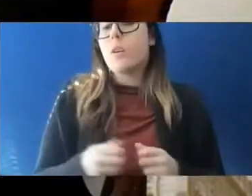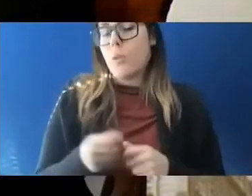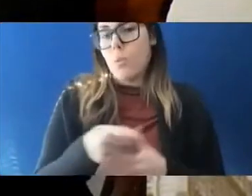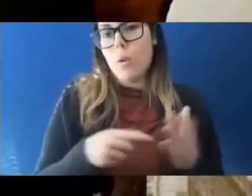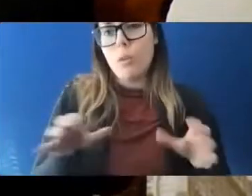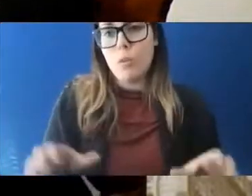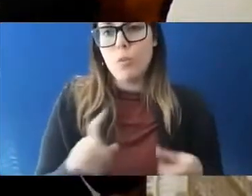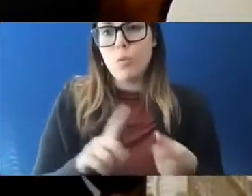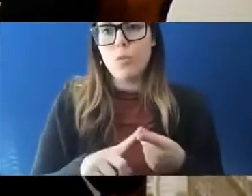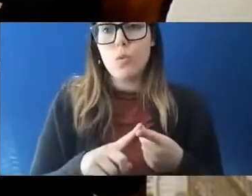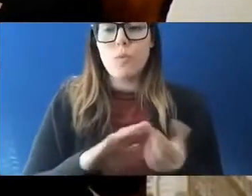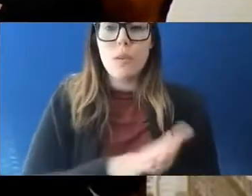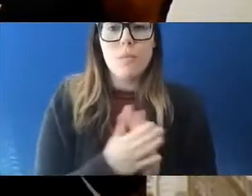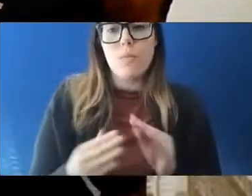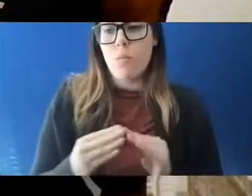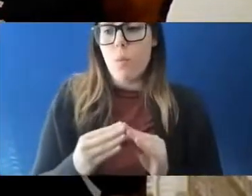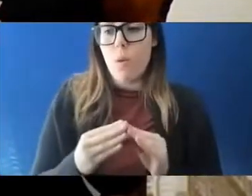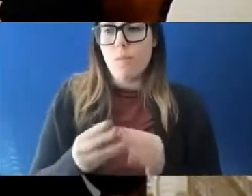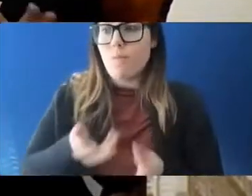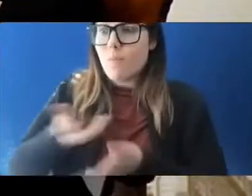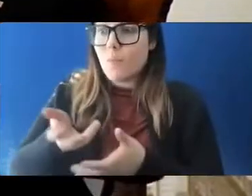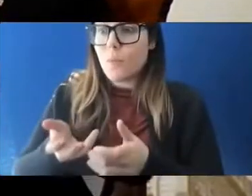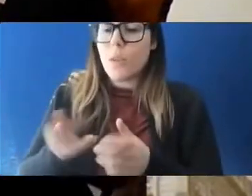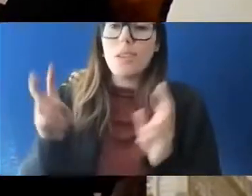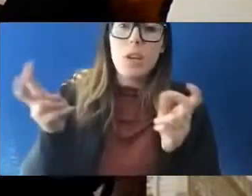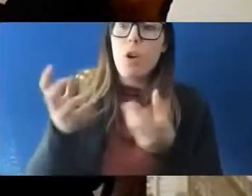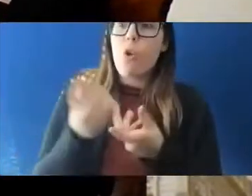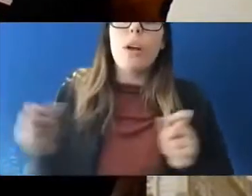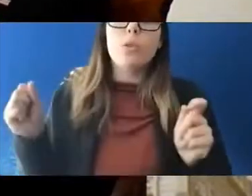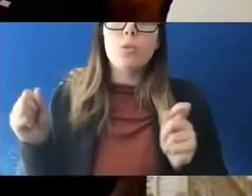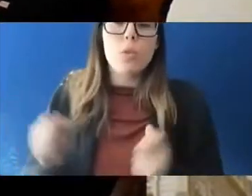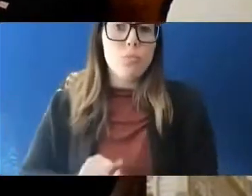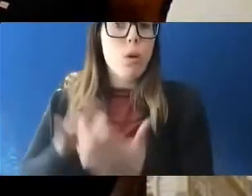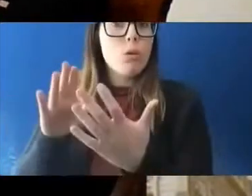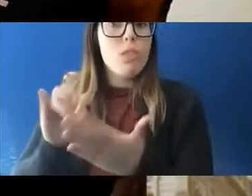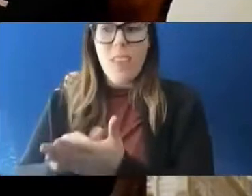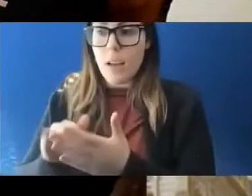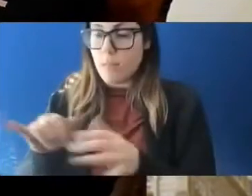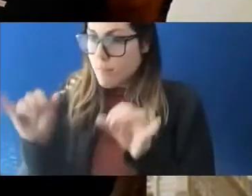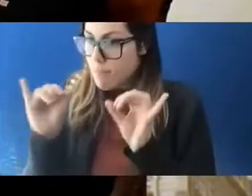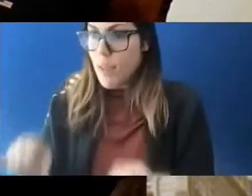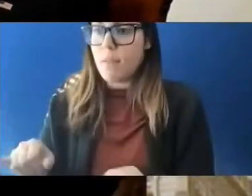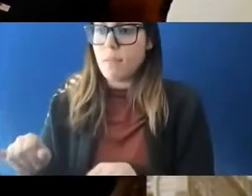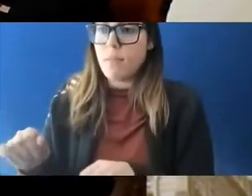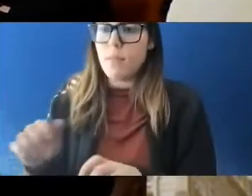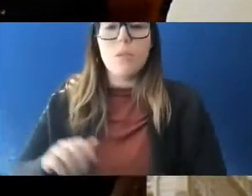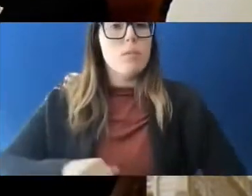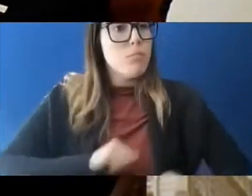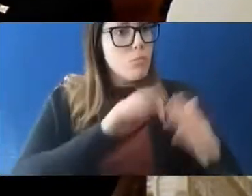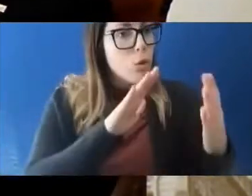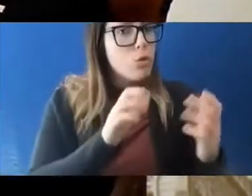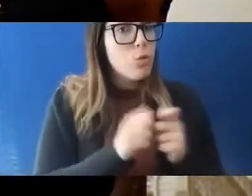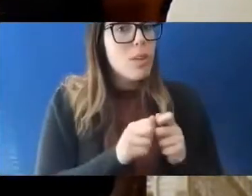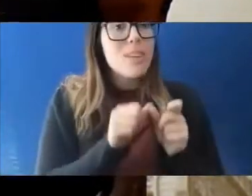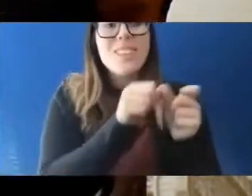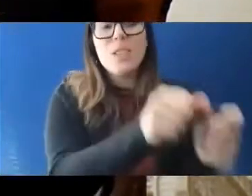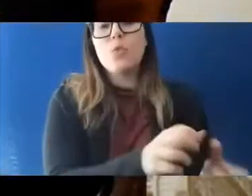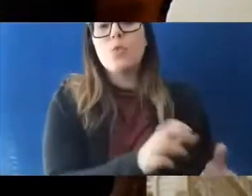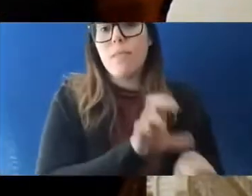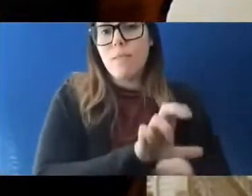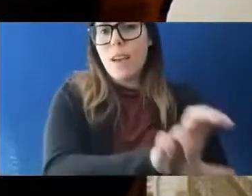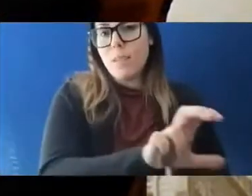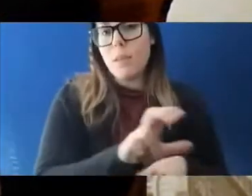better engage in a rescue approach would be what we will do to engage in terms of a continuing investment